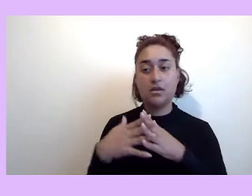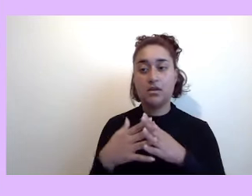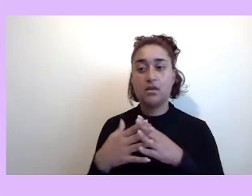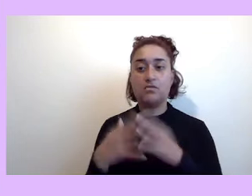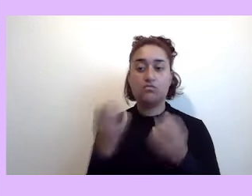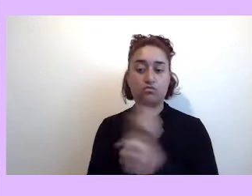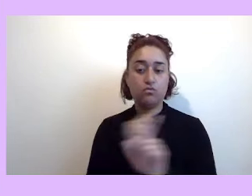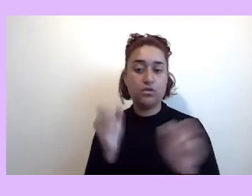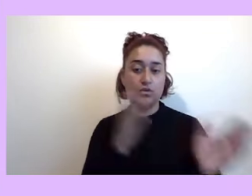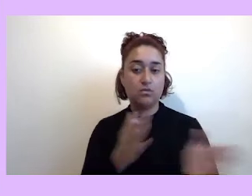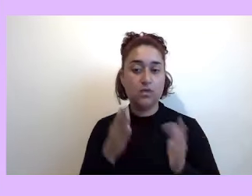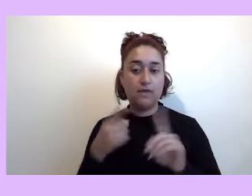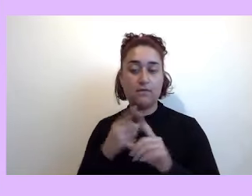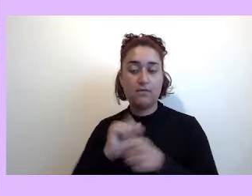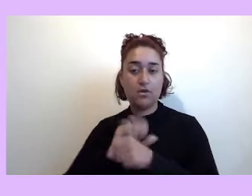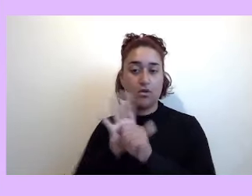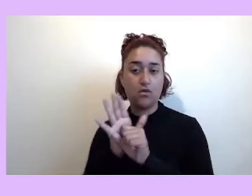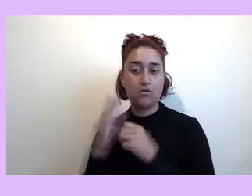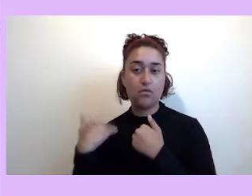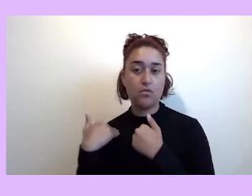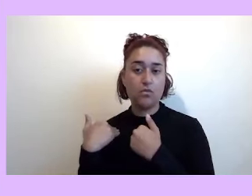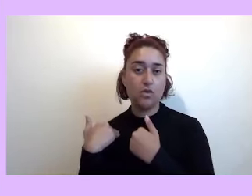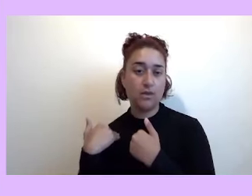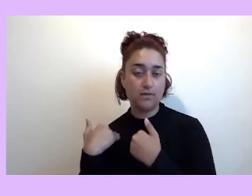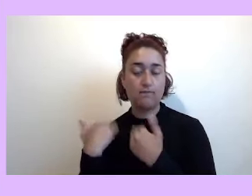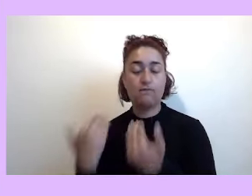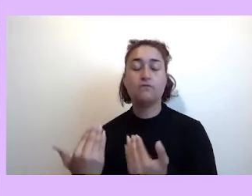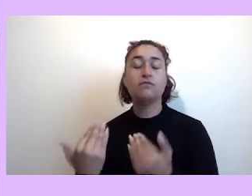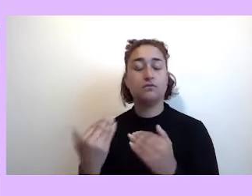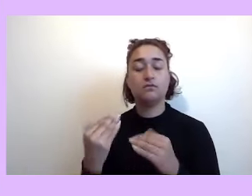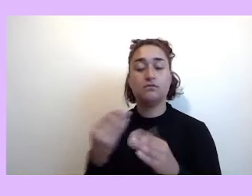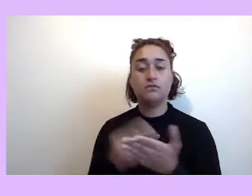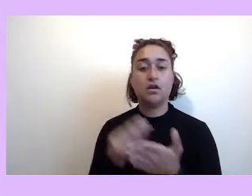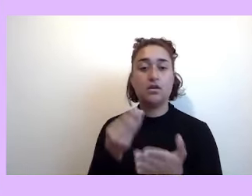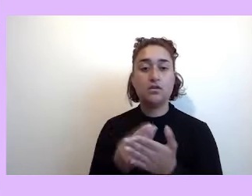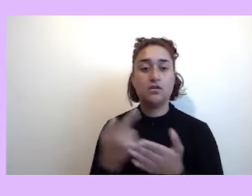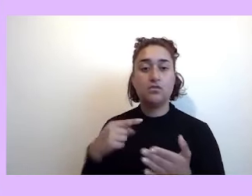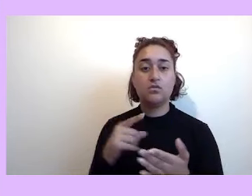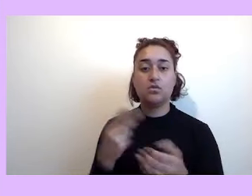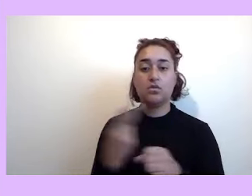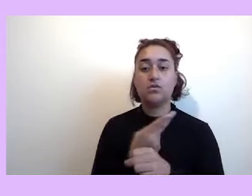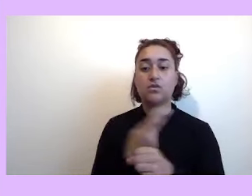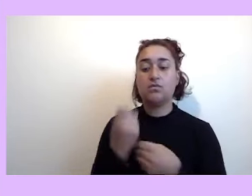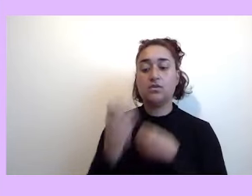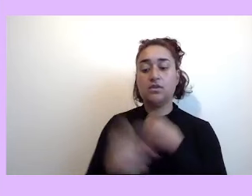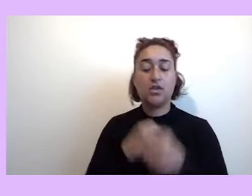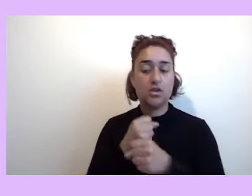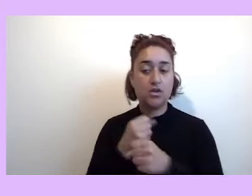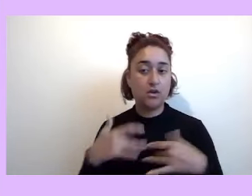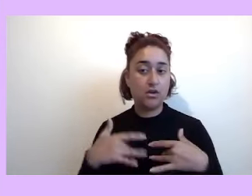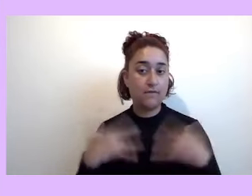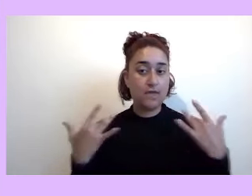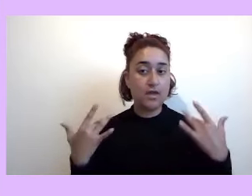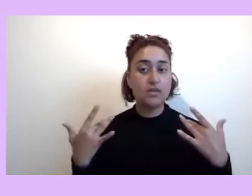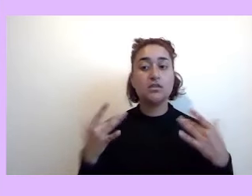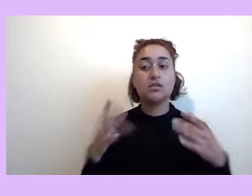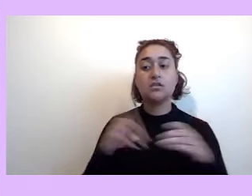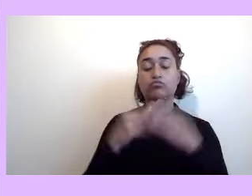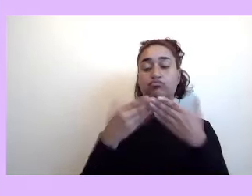lot of decisions to target those funds in multi-year support for events in public